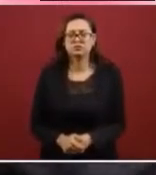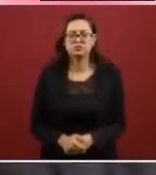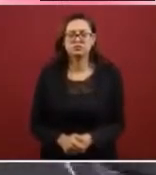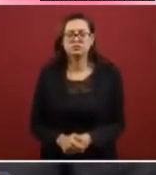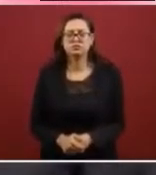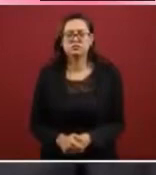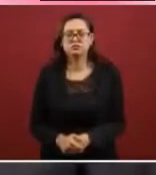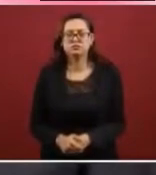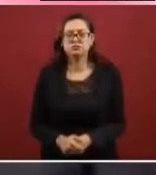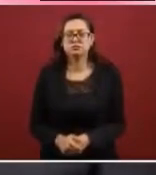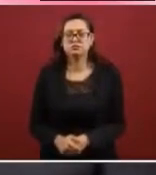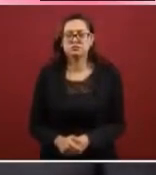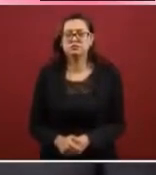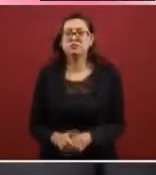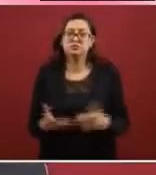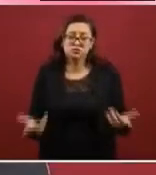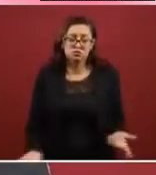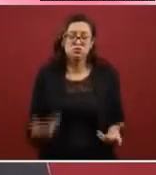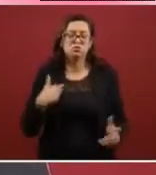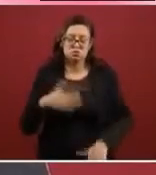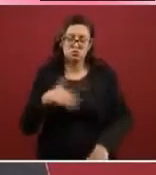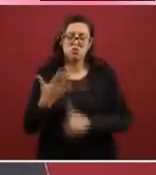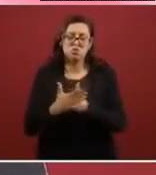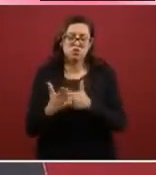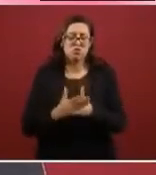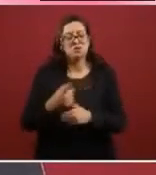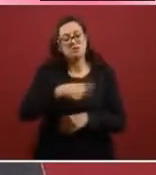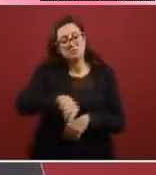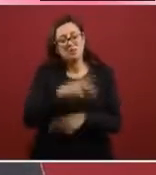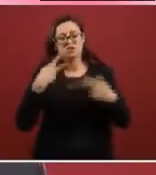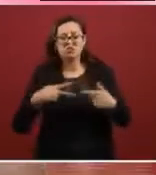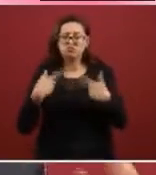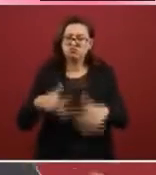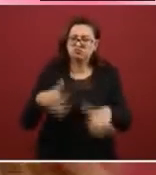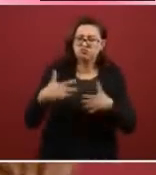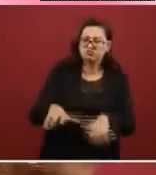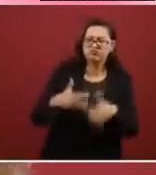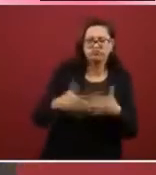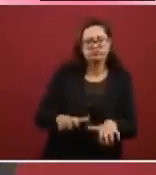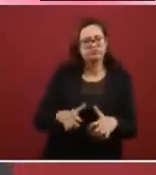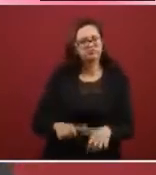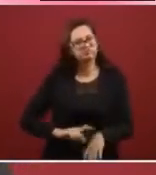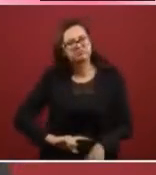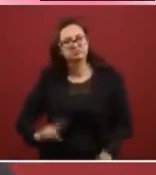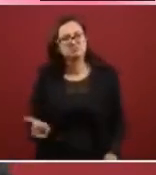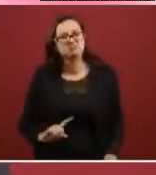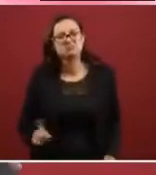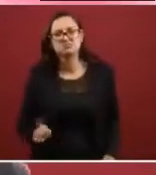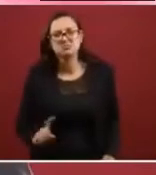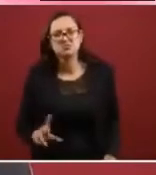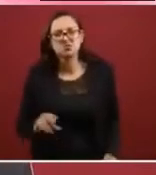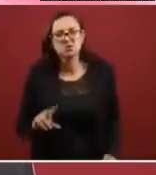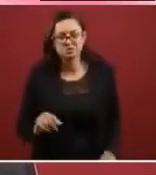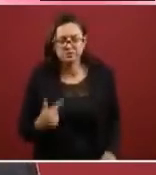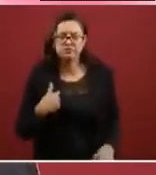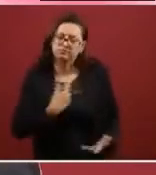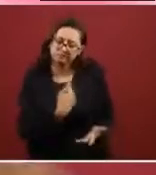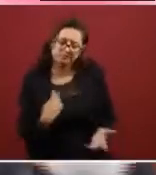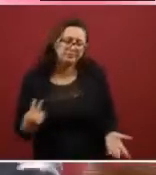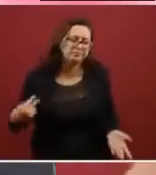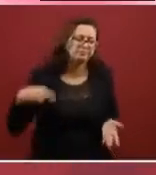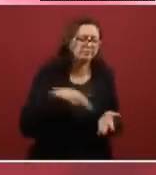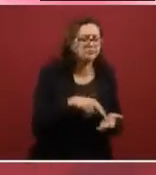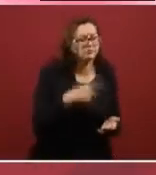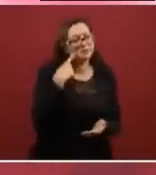of those that have estas obras, these acts and these llevarles la cuenta